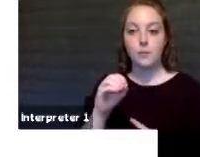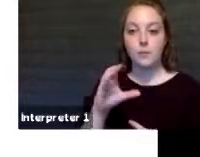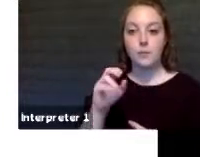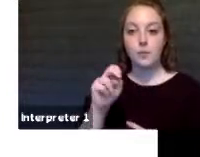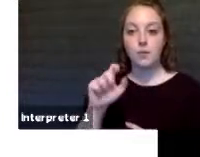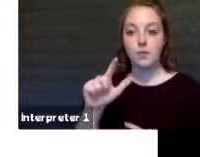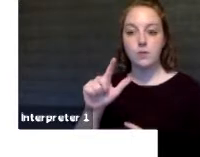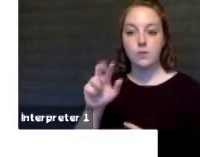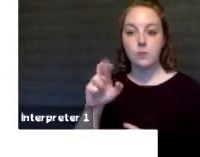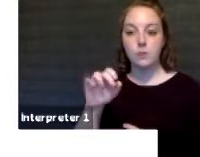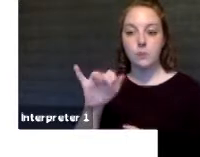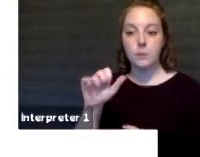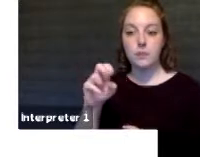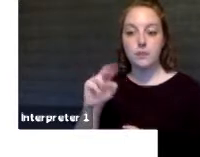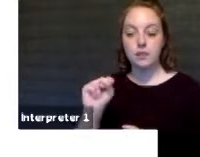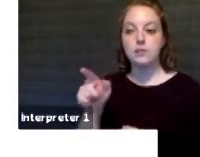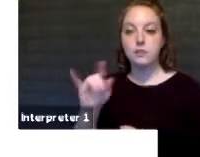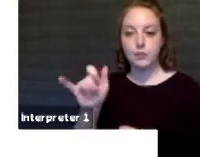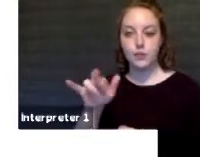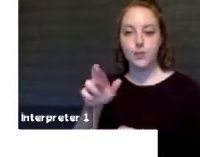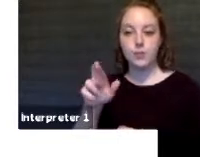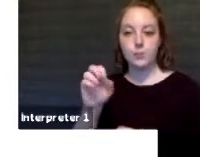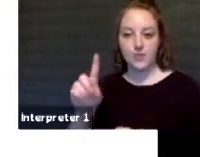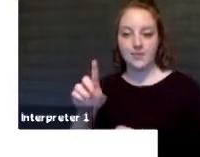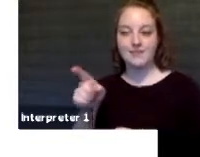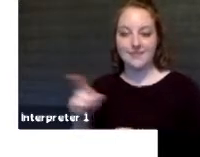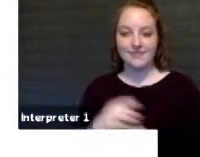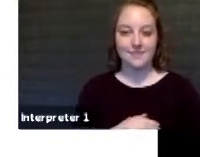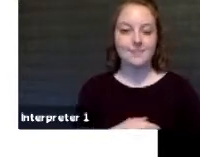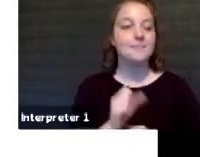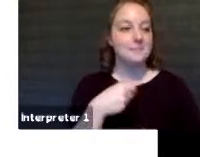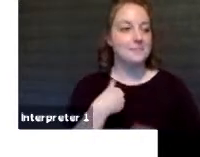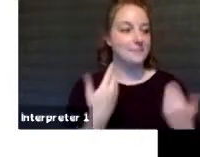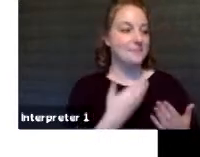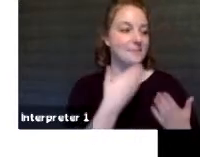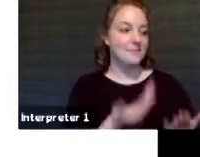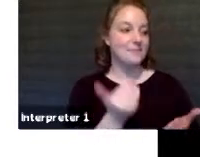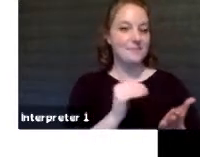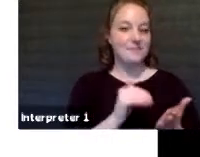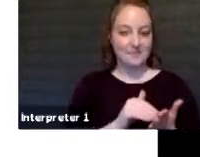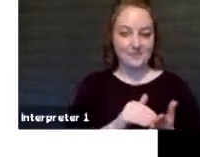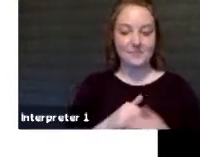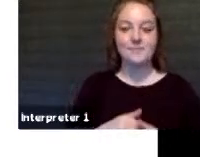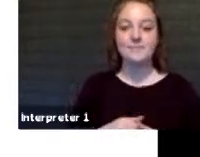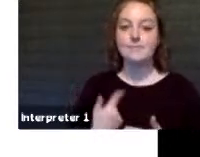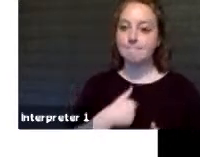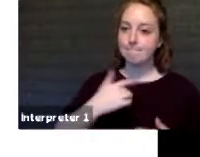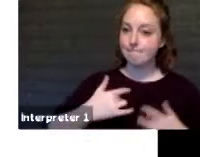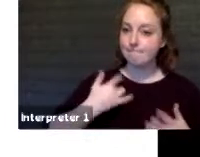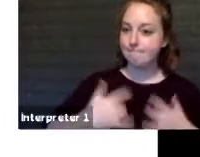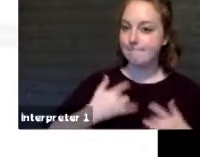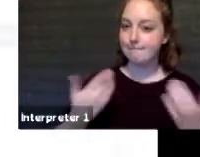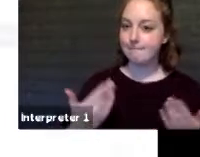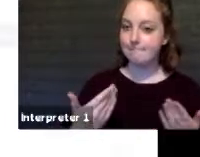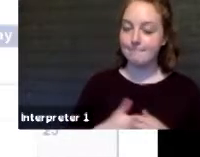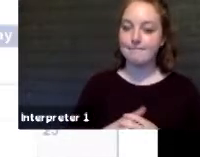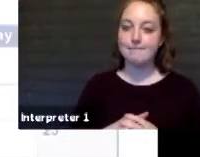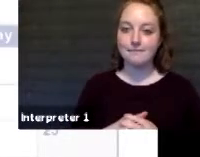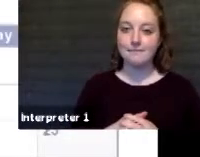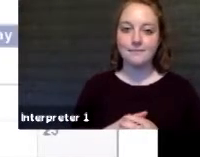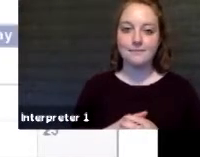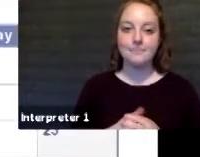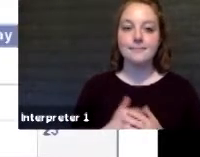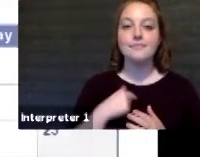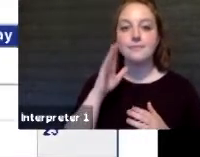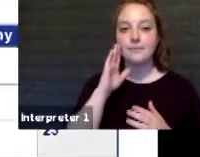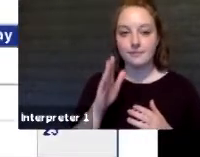Sterzinger with us. Yes, ma'am. I am here. Thank you for having us again tonight. And we're excited to be here. I'll kind of run